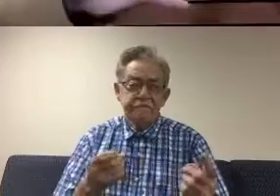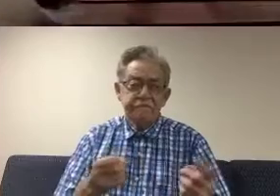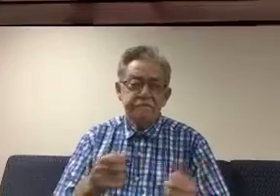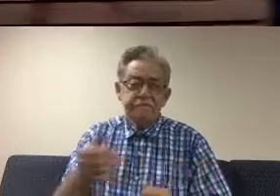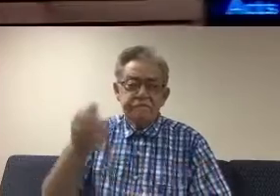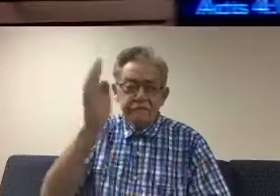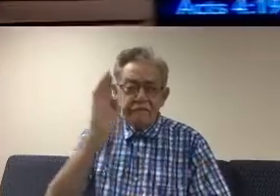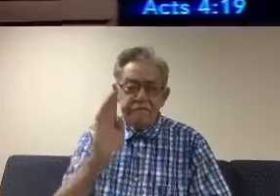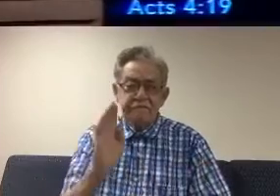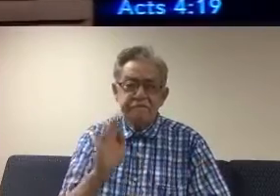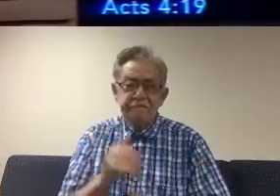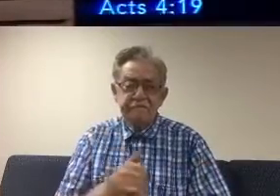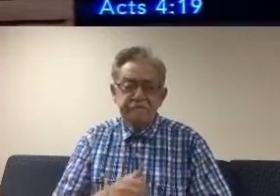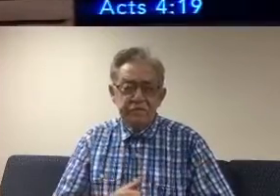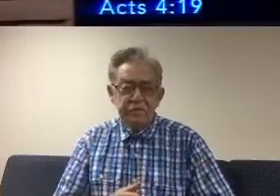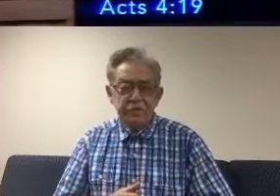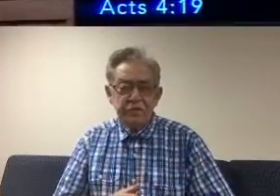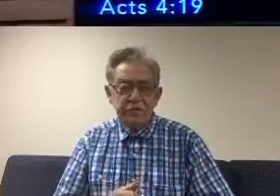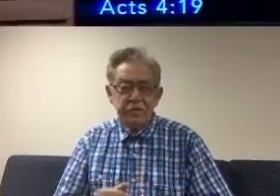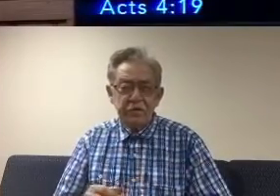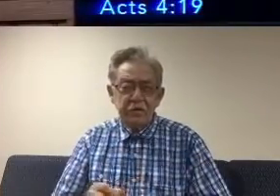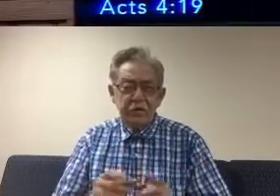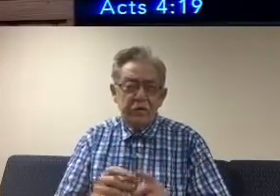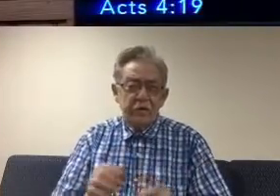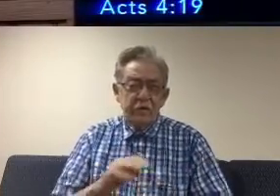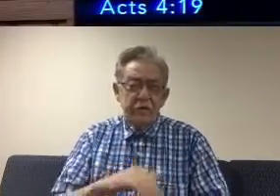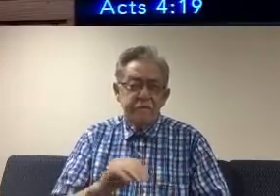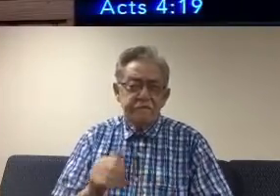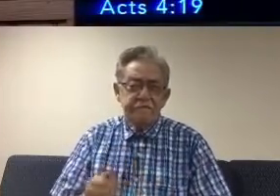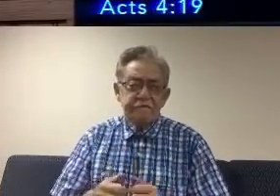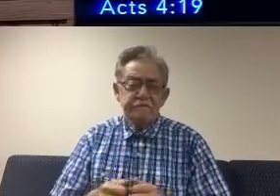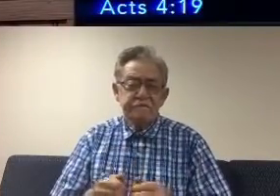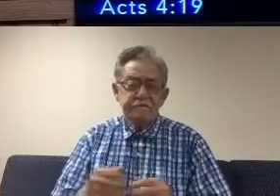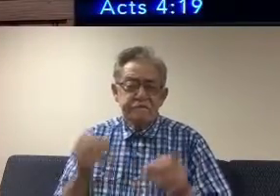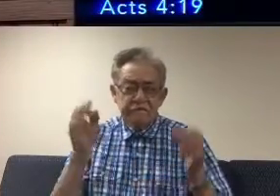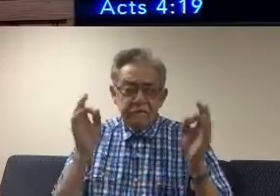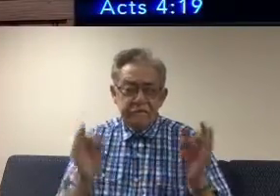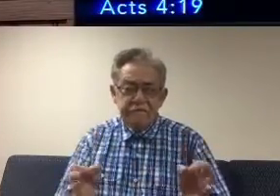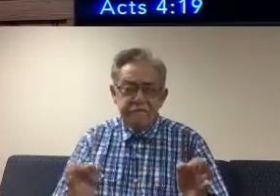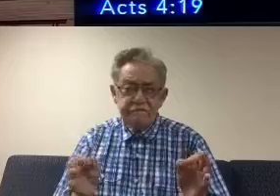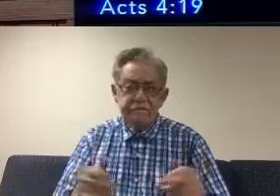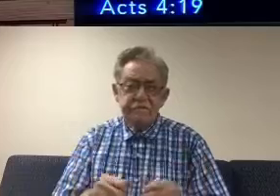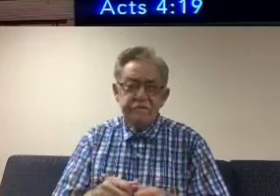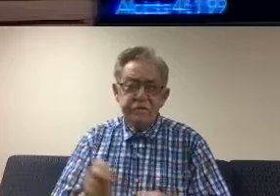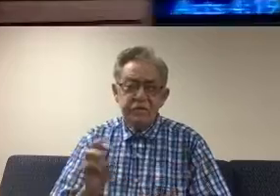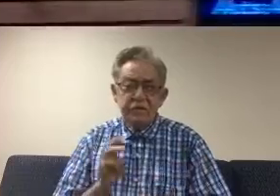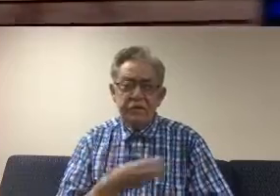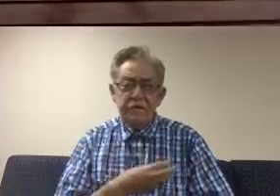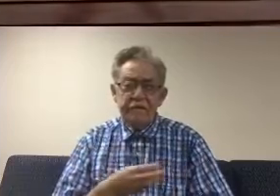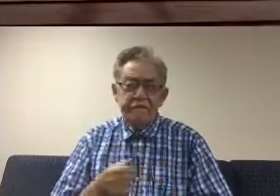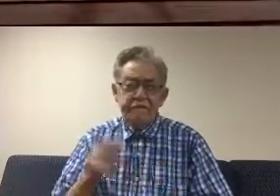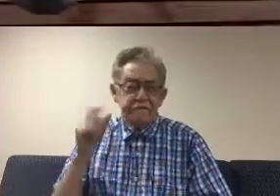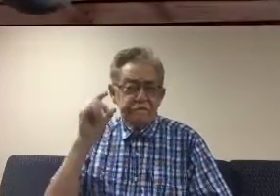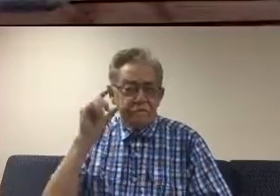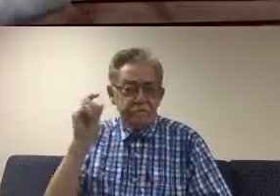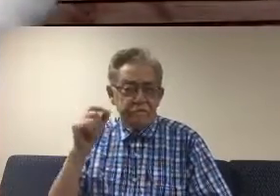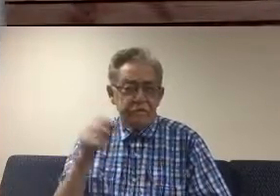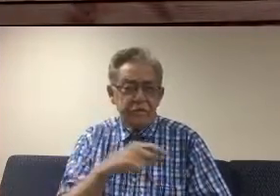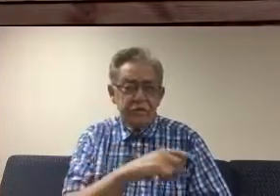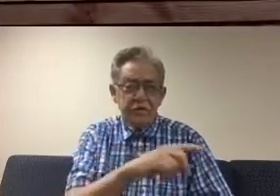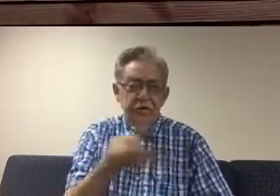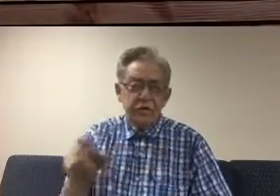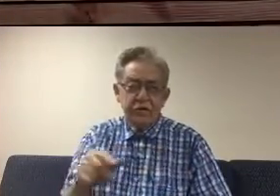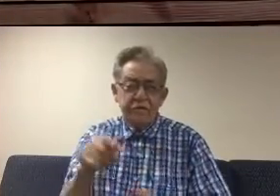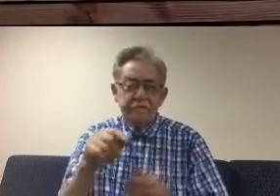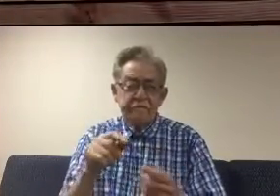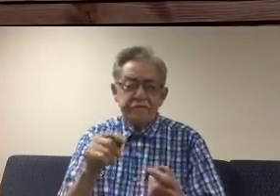to represent God's word on stuff. So you'll have to decide whether we should listen to you or to listen